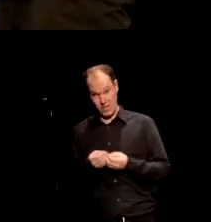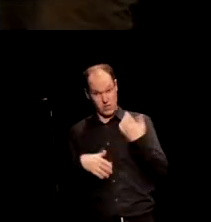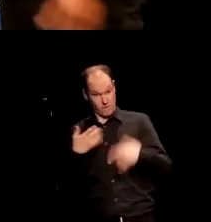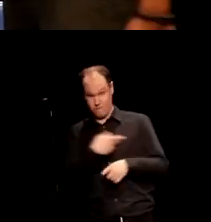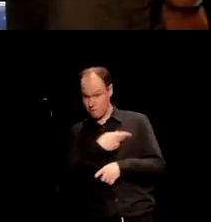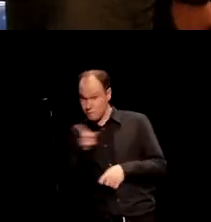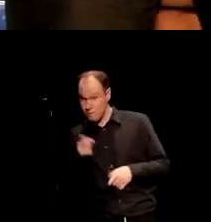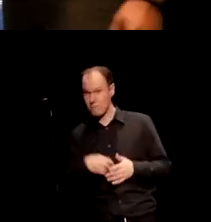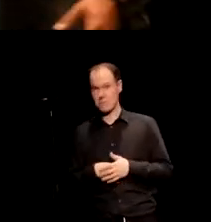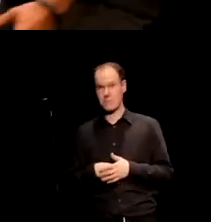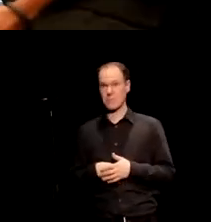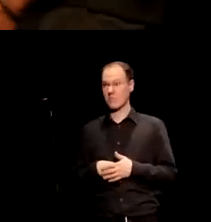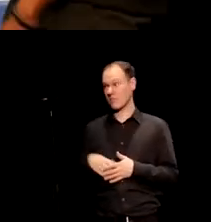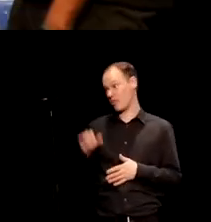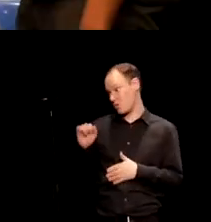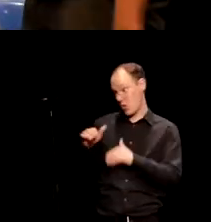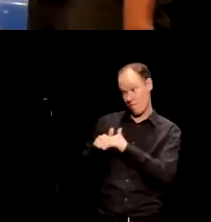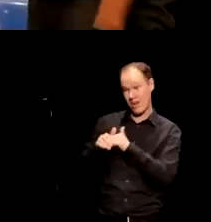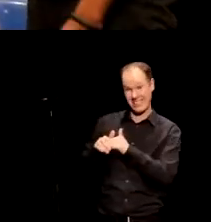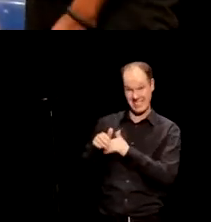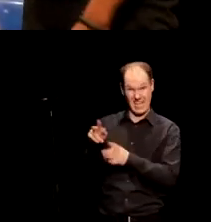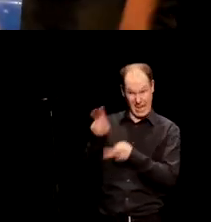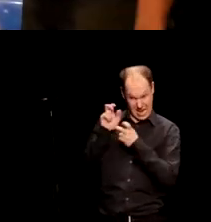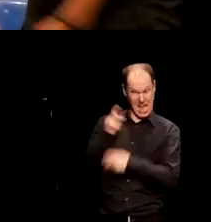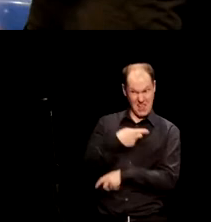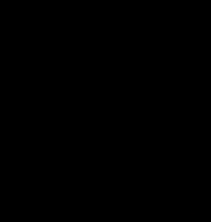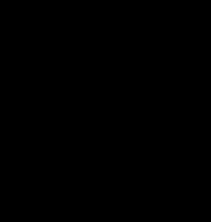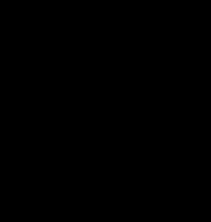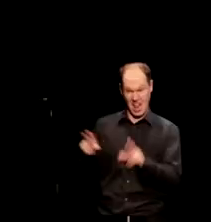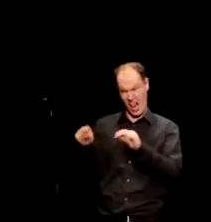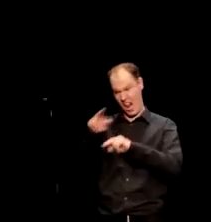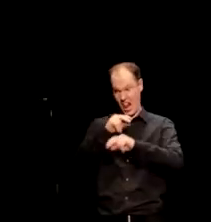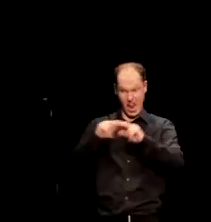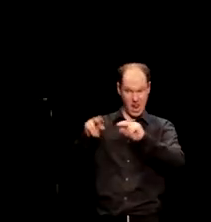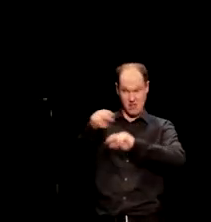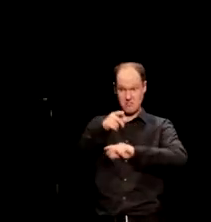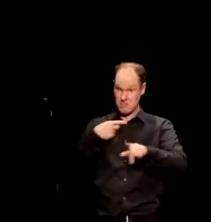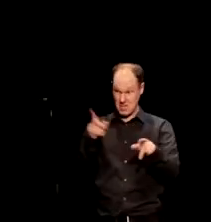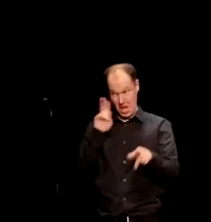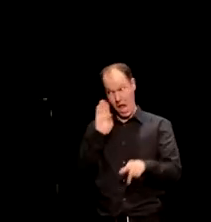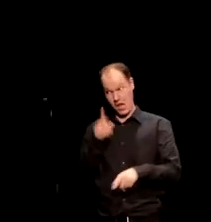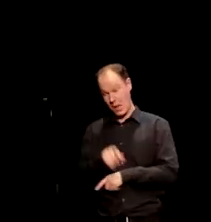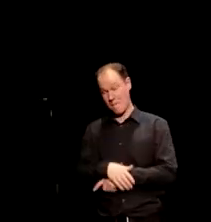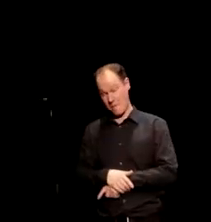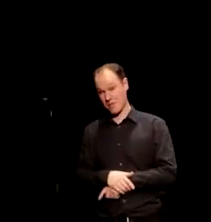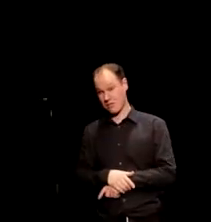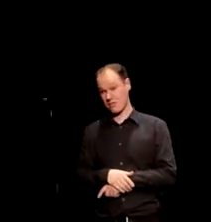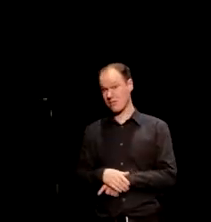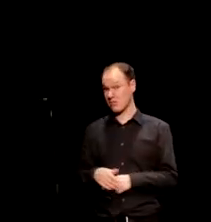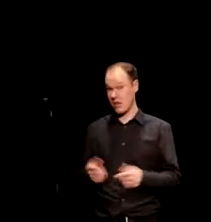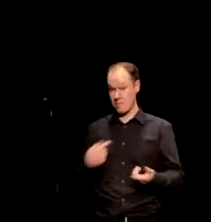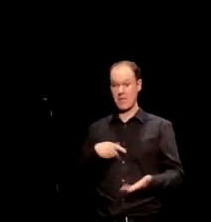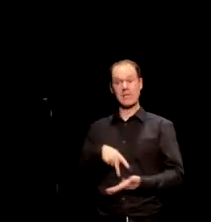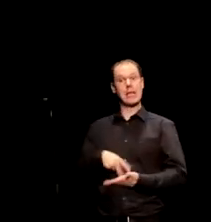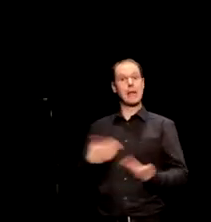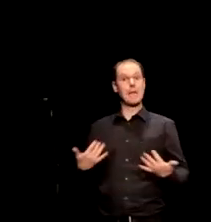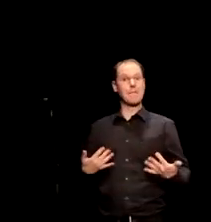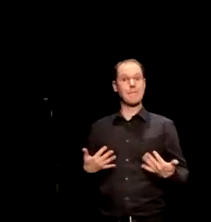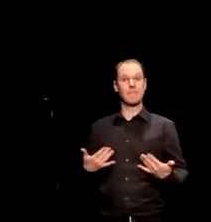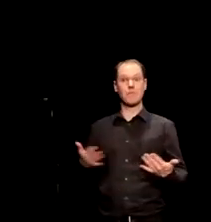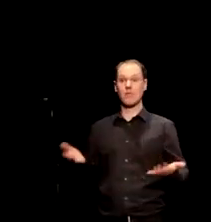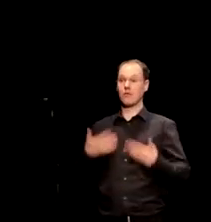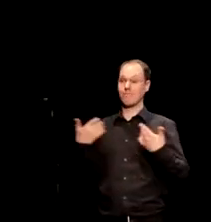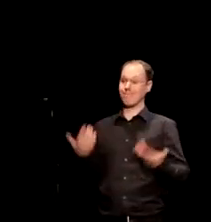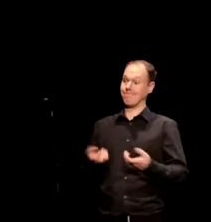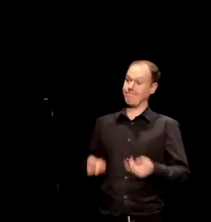your friends, oh, I can hear them whispering now. Whispering about you. While I stand here, all